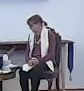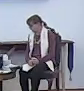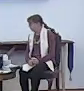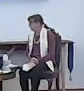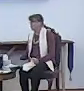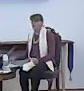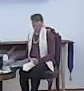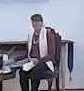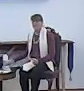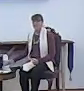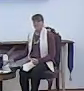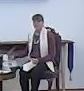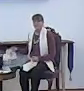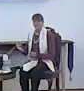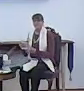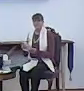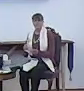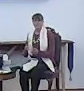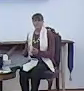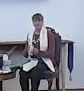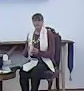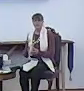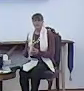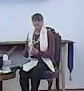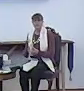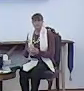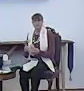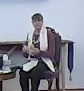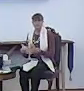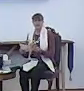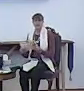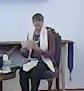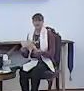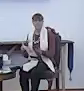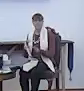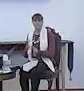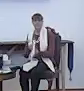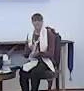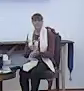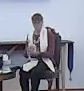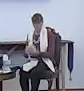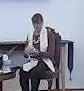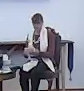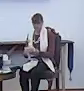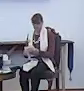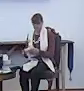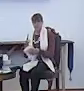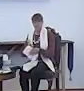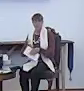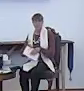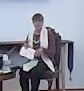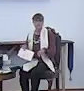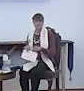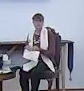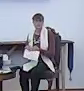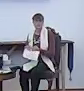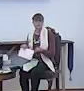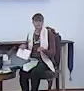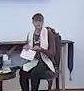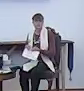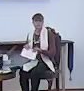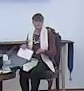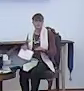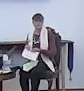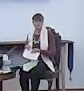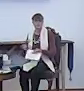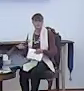more of that? you mean More an now, adjunct please? or substitute subbing? I get such a kick out of